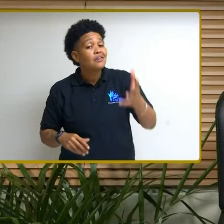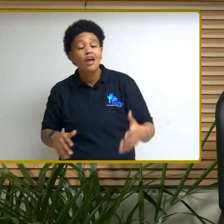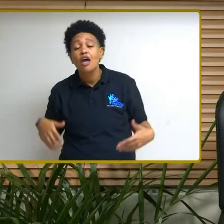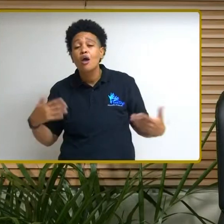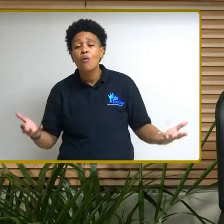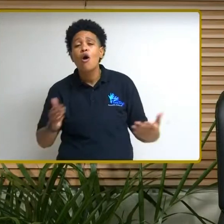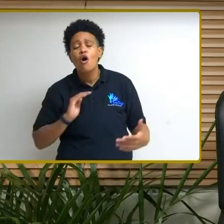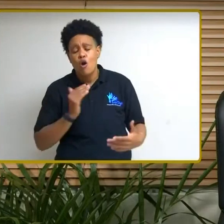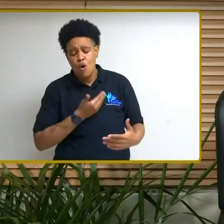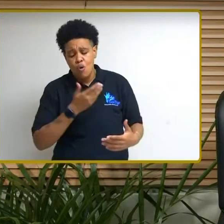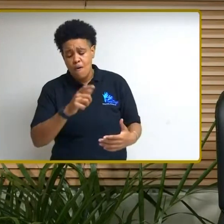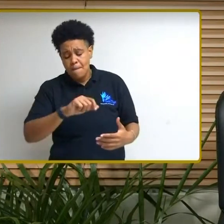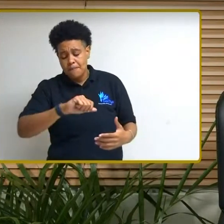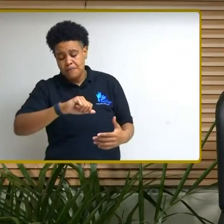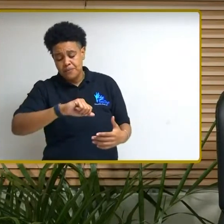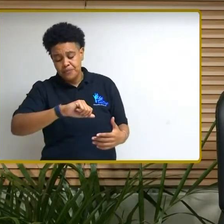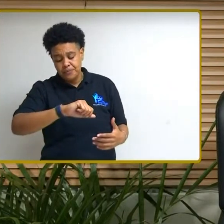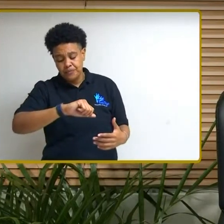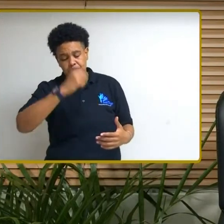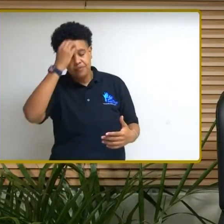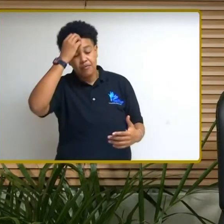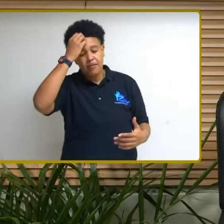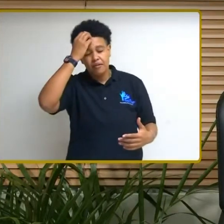that our